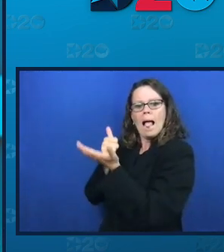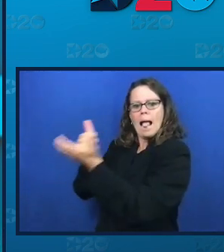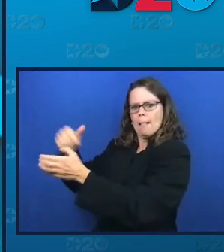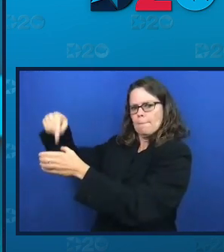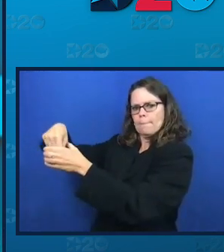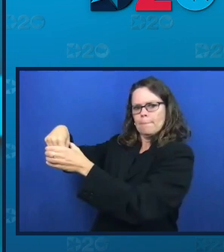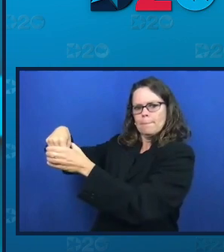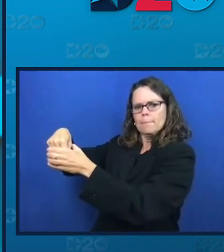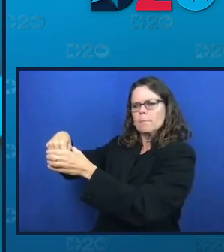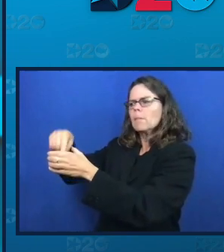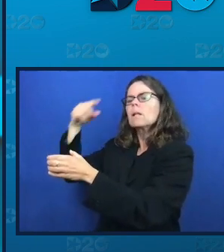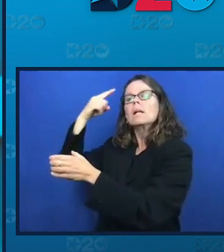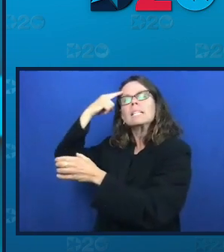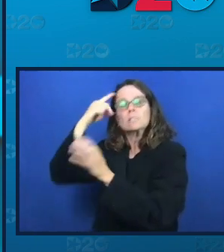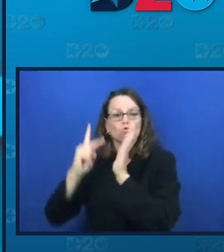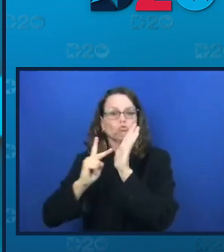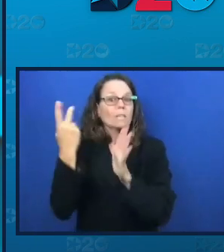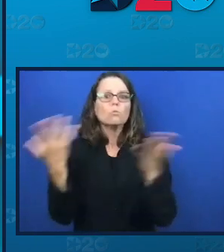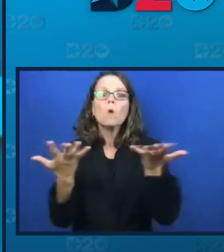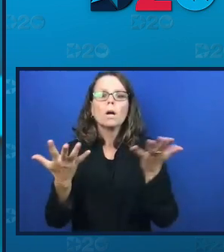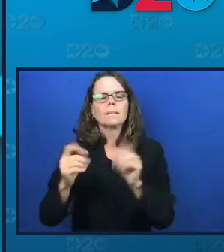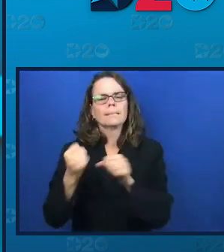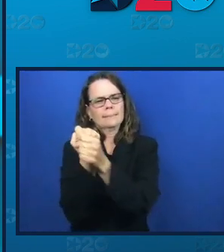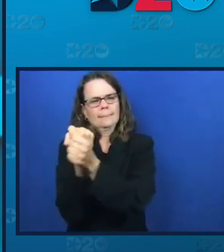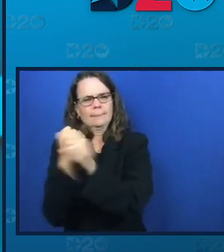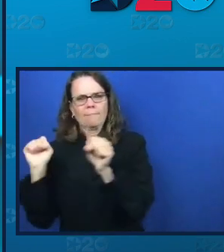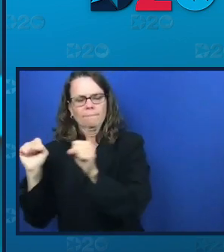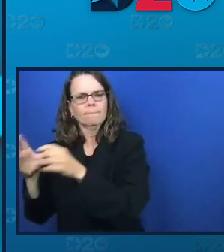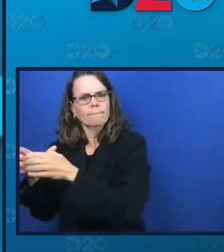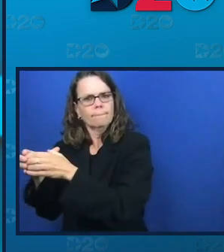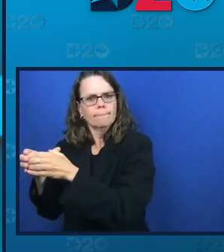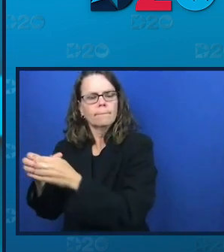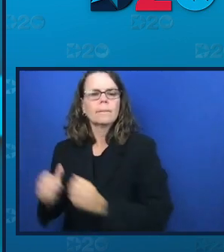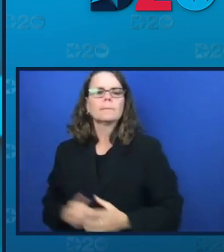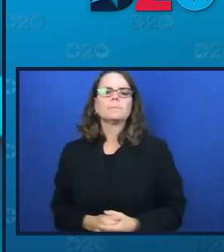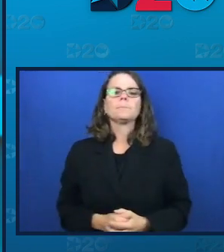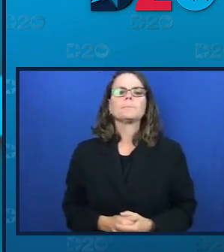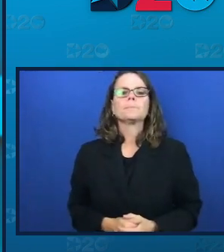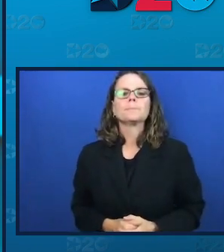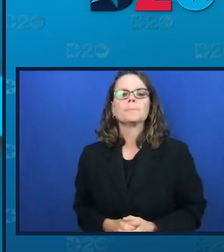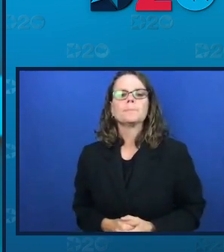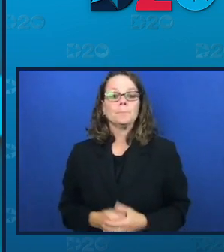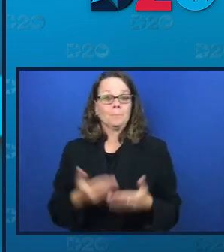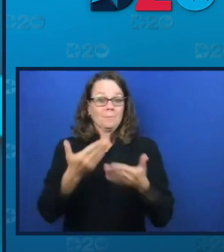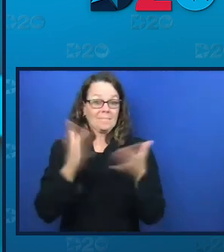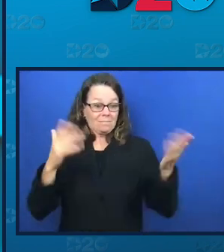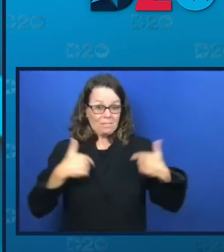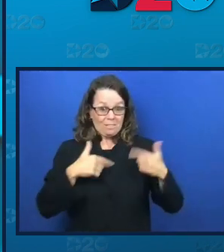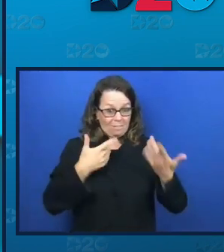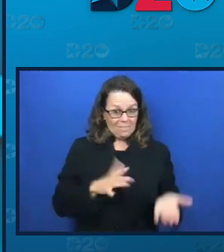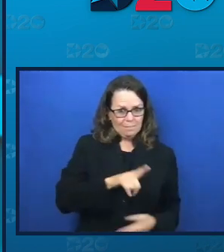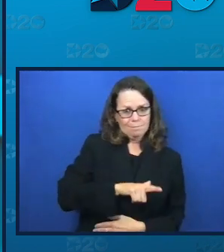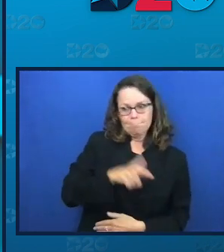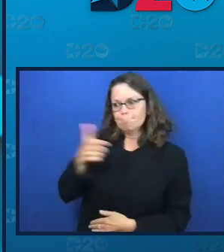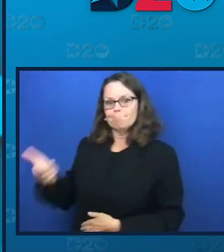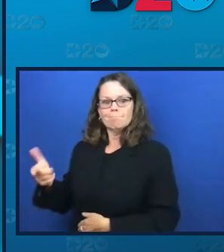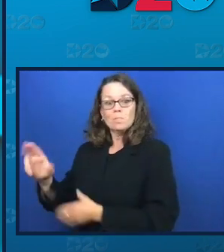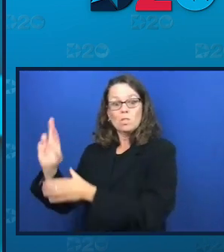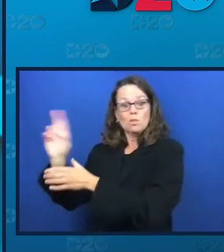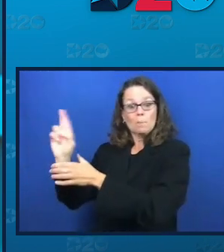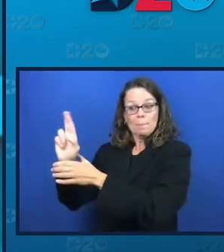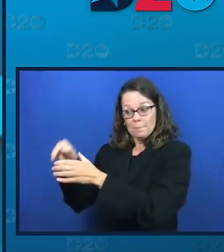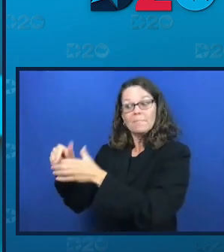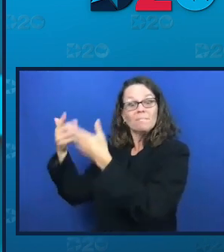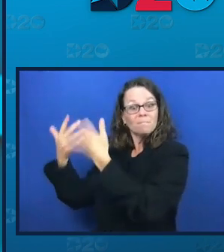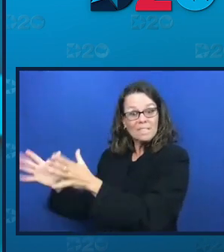You'll have heard from two very different candidates for president. You'll be able to dig into the details of their respective plans for solving the